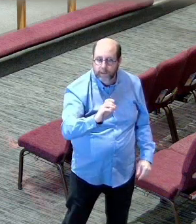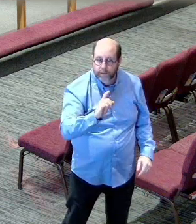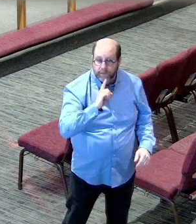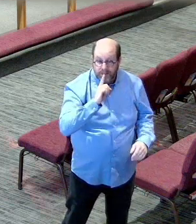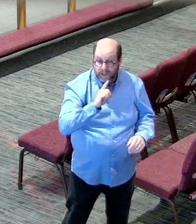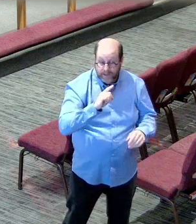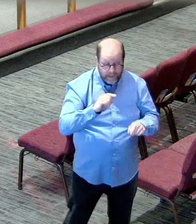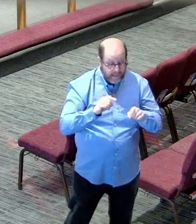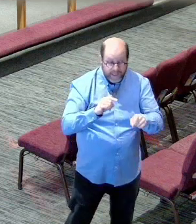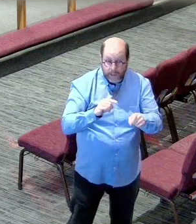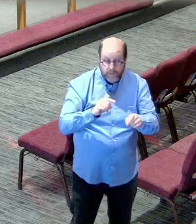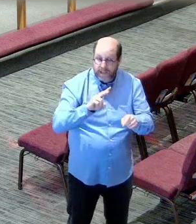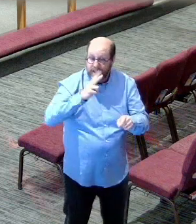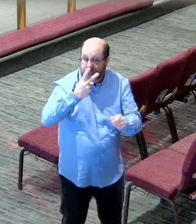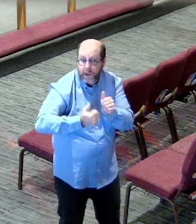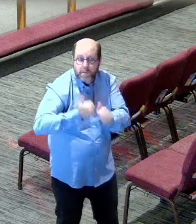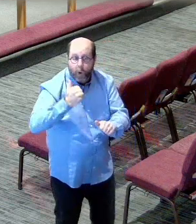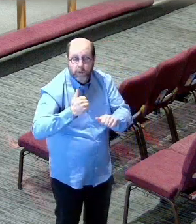itself.